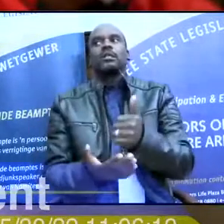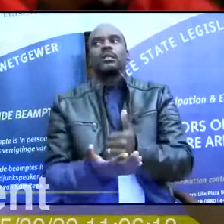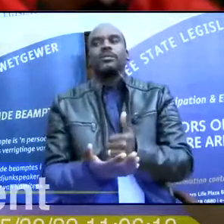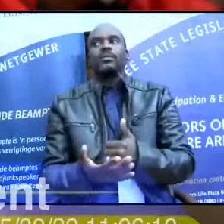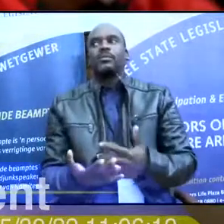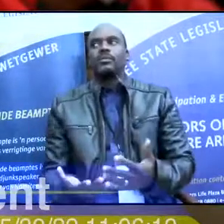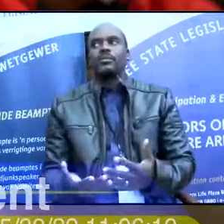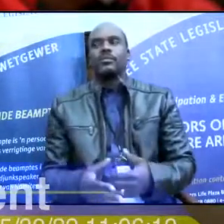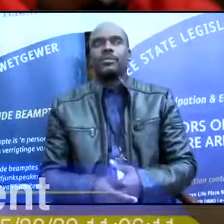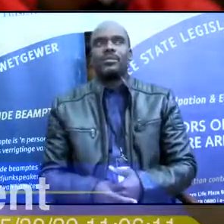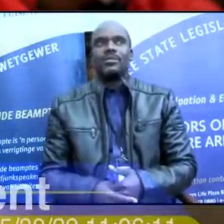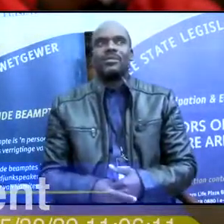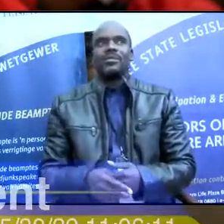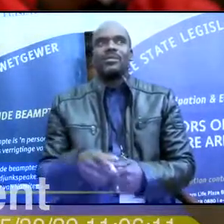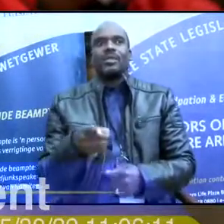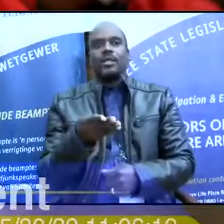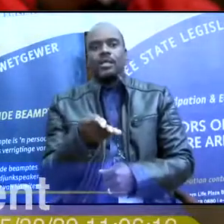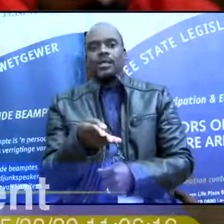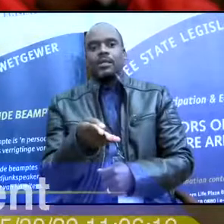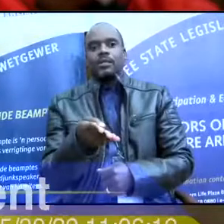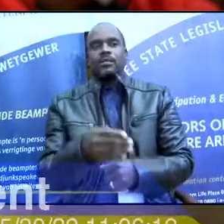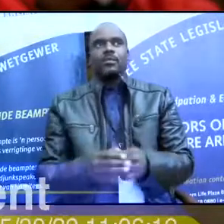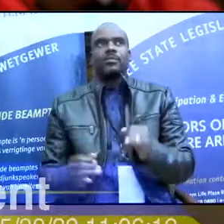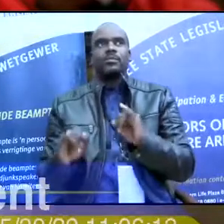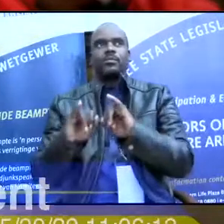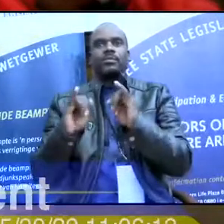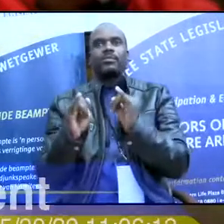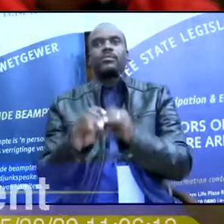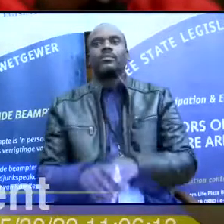respectively in the end of 2023